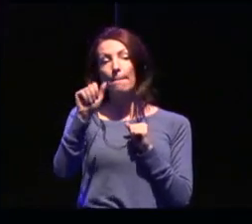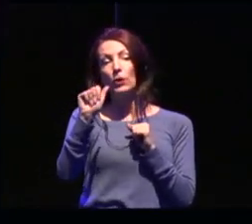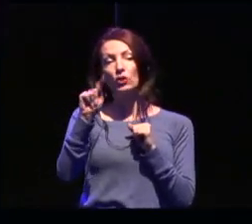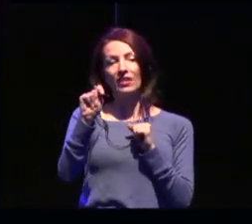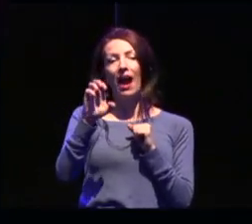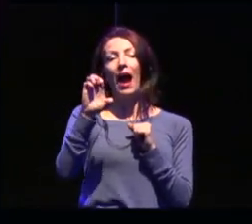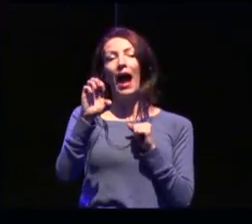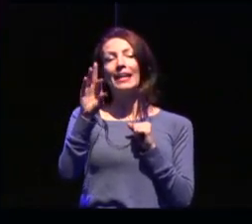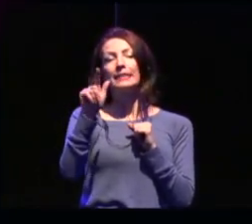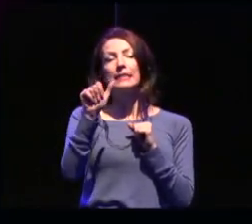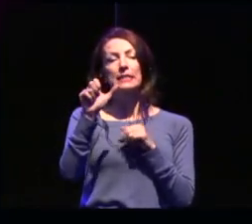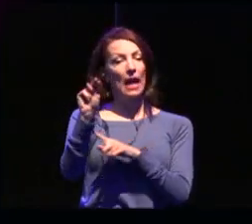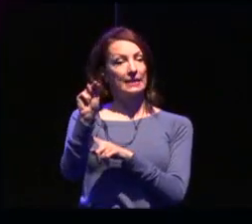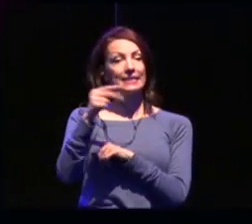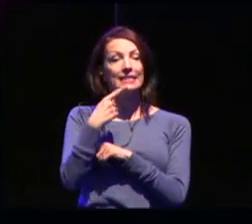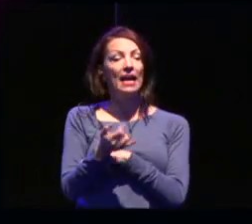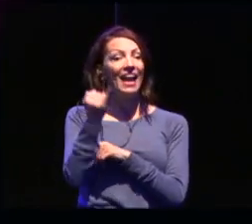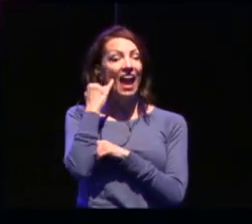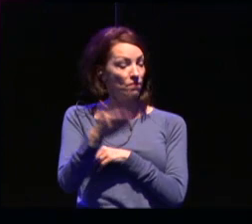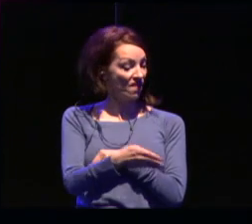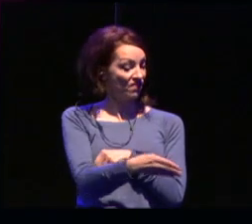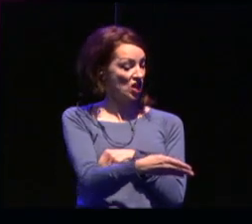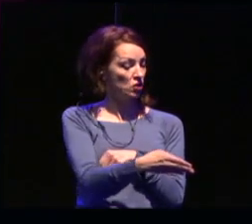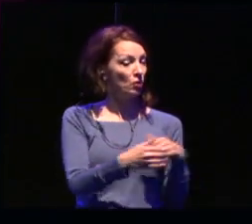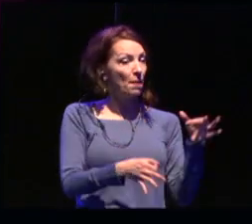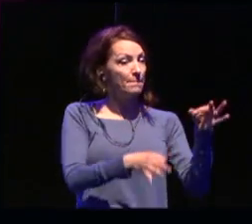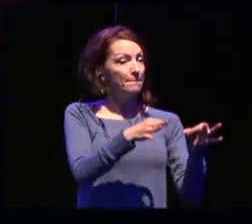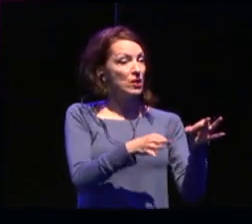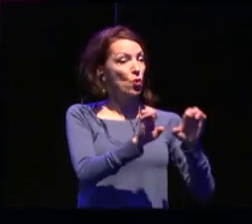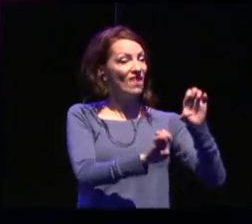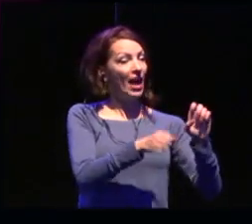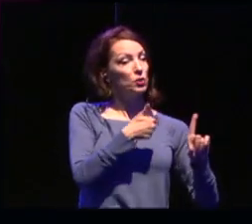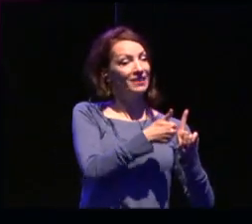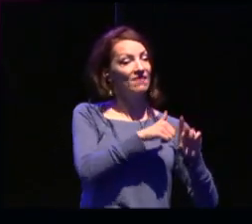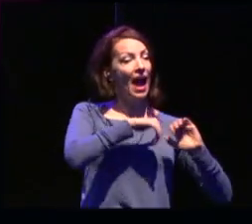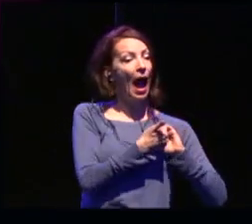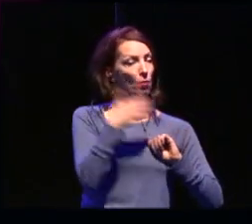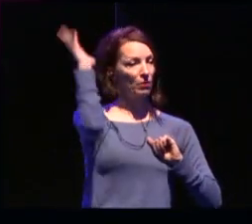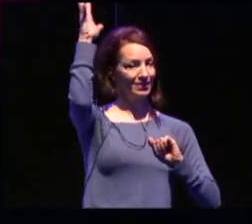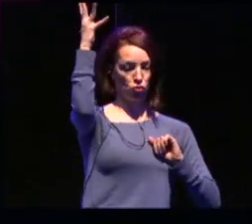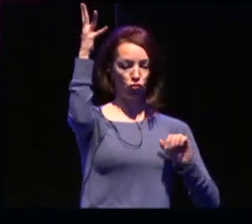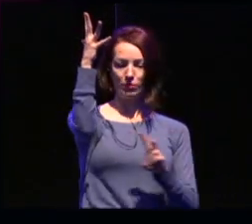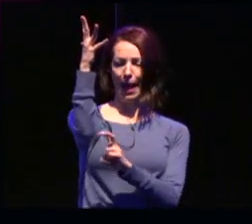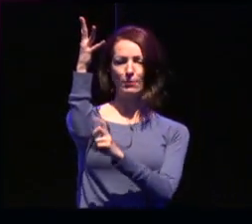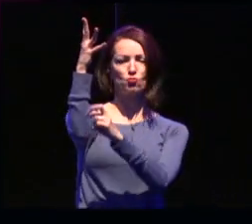said, in substance, that if a fish were to judge itself by how well it could climb a